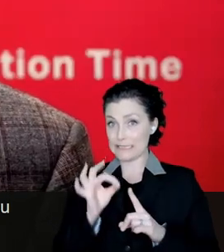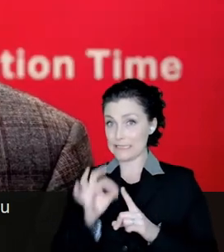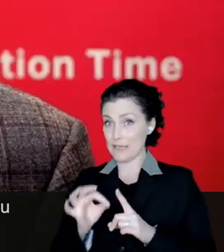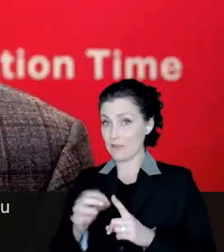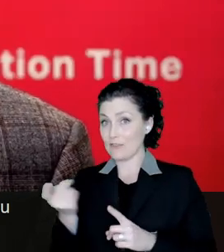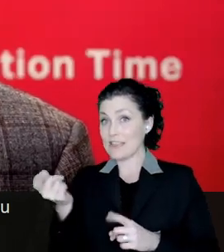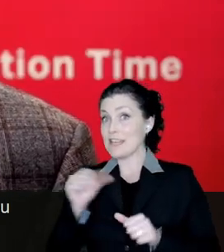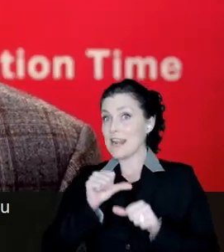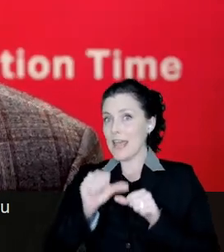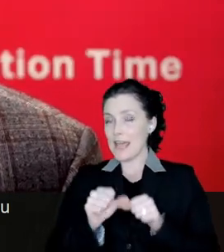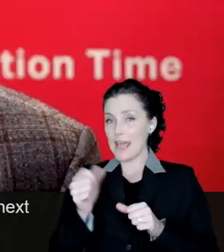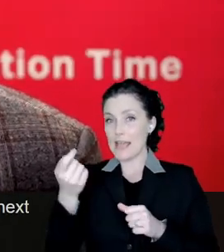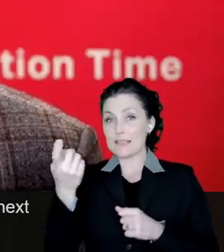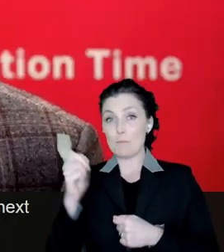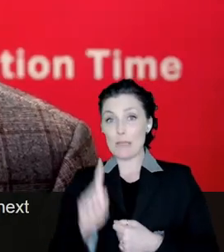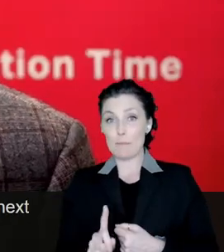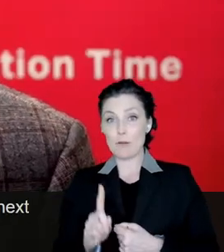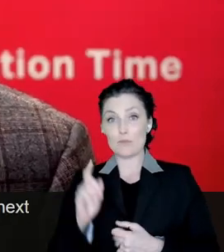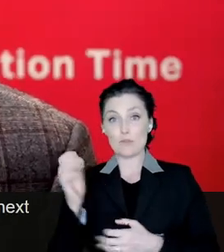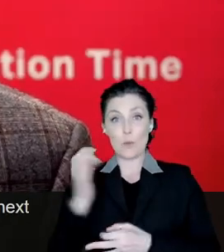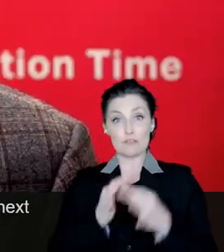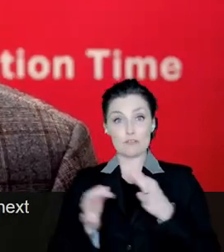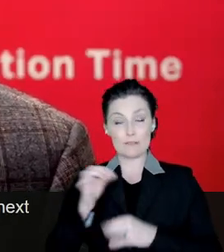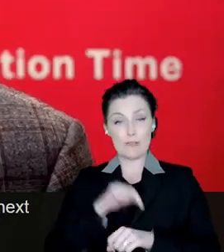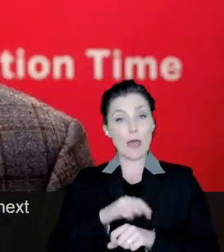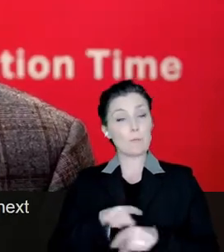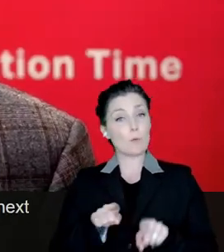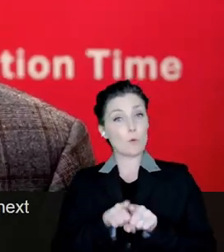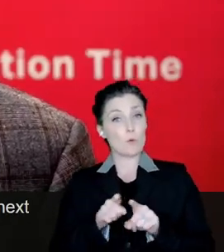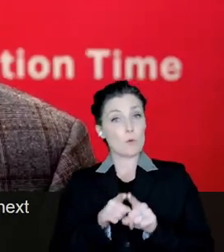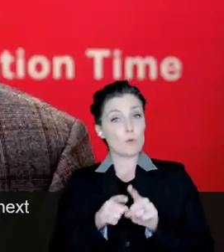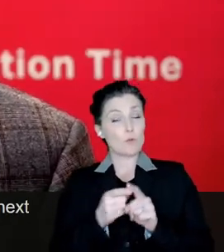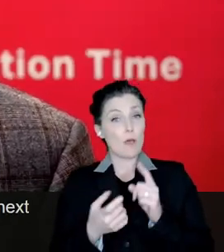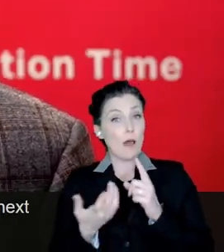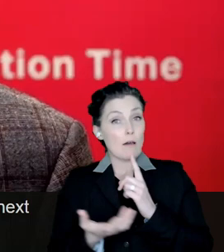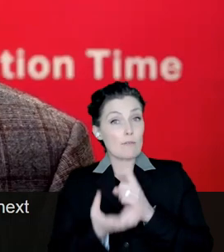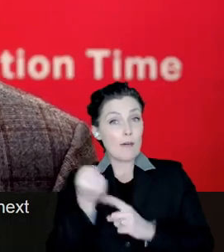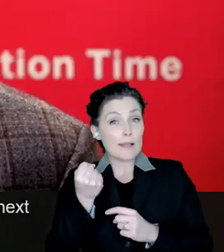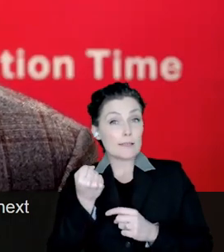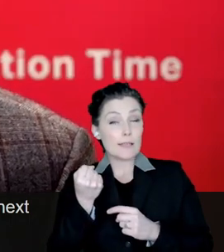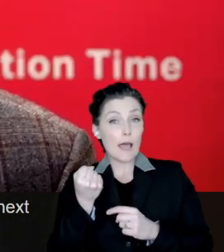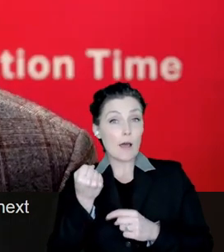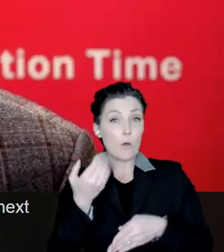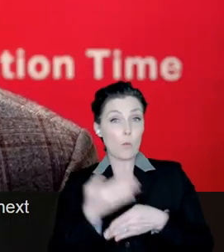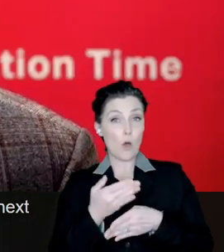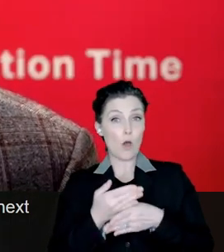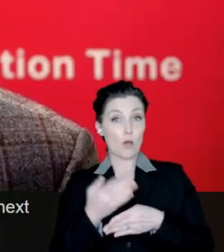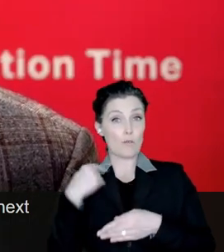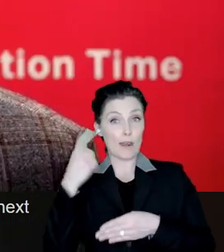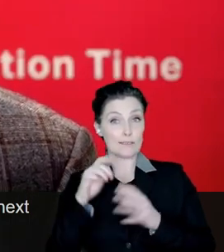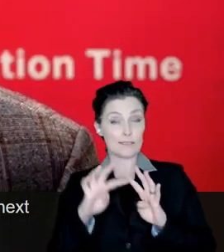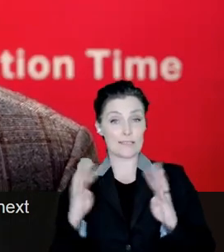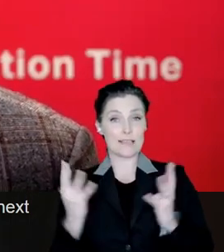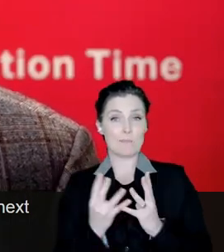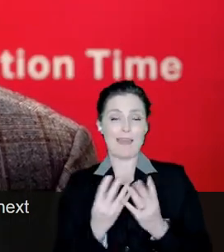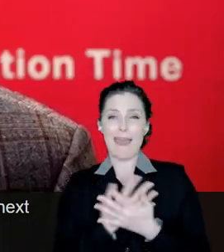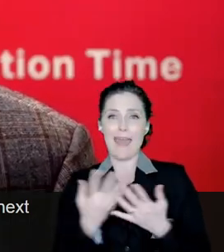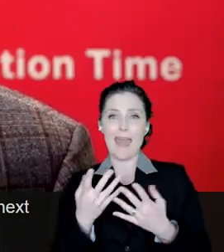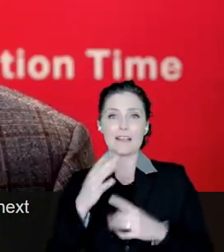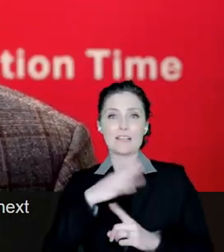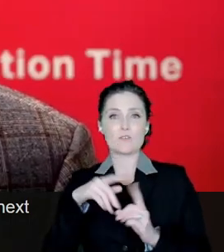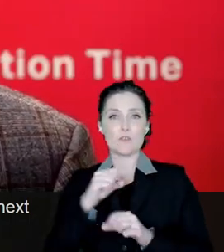Time. And you can also keep up to date with the work of the London Assembly on any of our social media